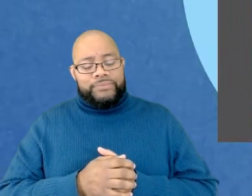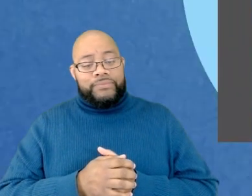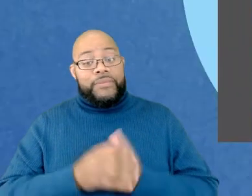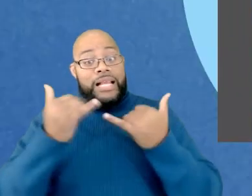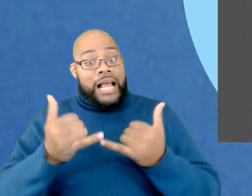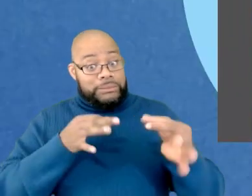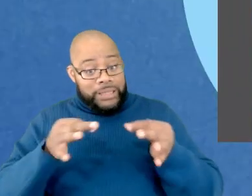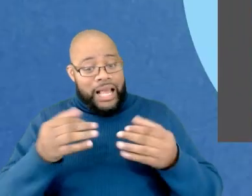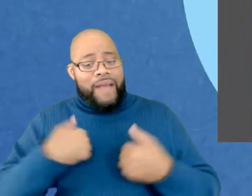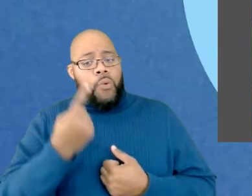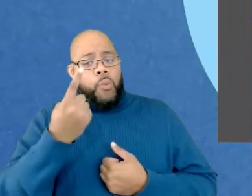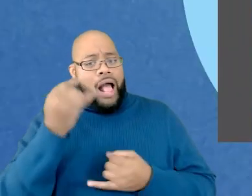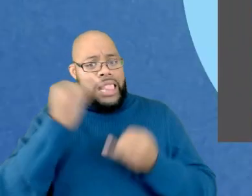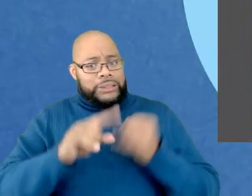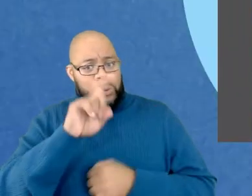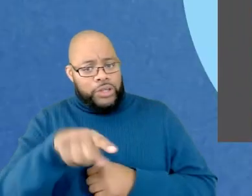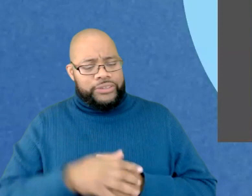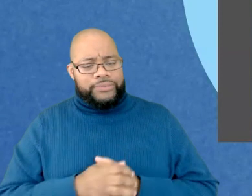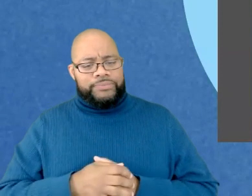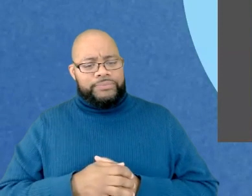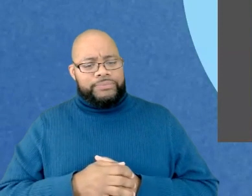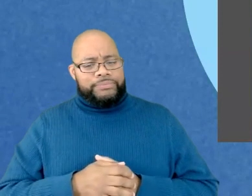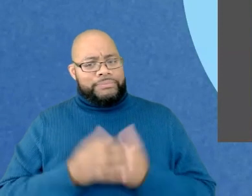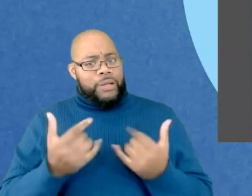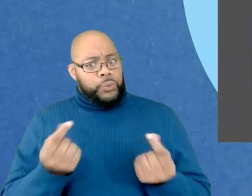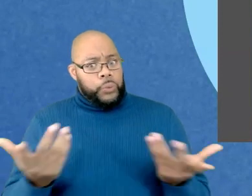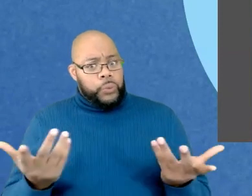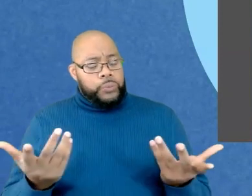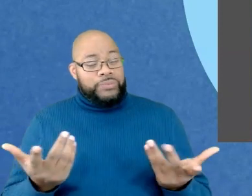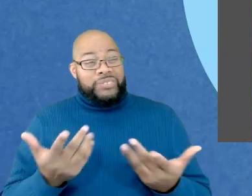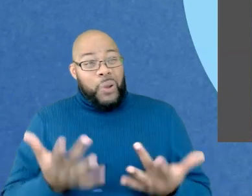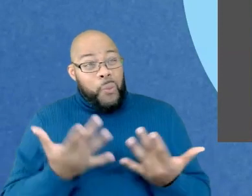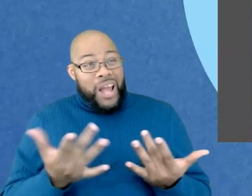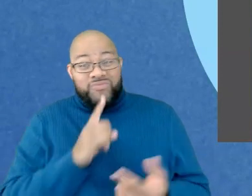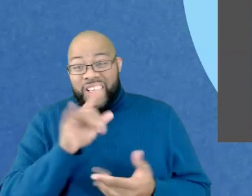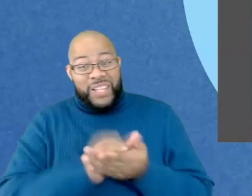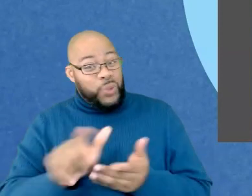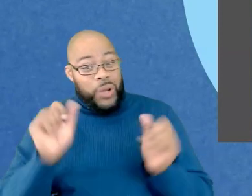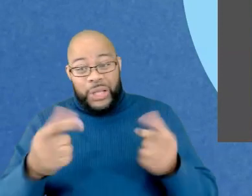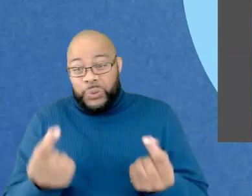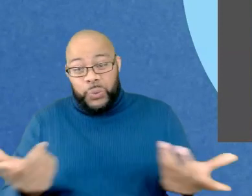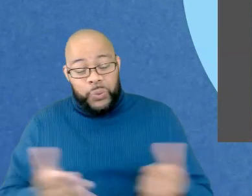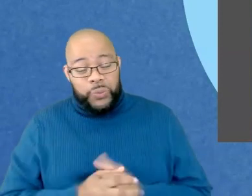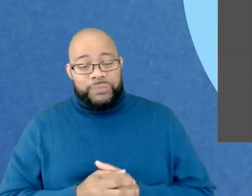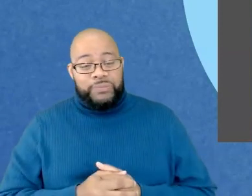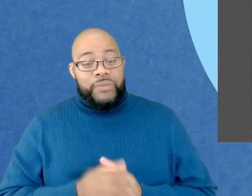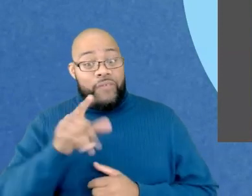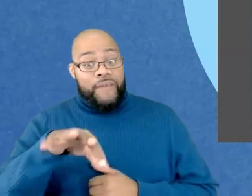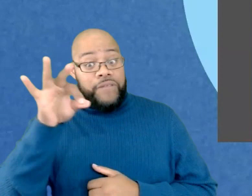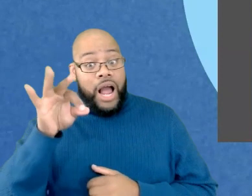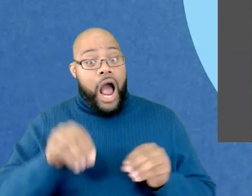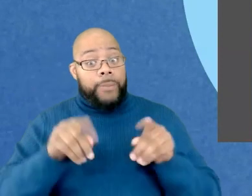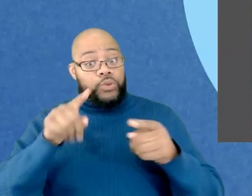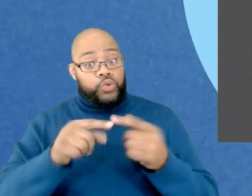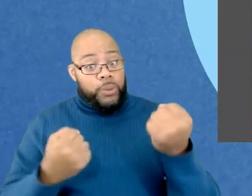Having said all that, there comes one last question. What now? Outside of waiting, there's not much else we can do. If you find